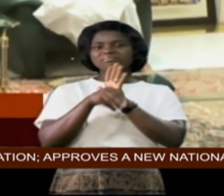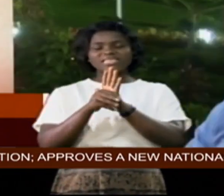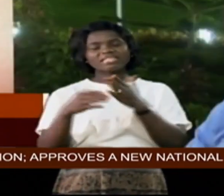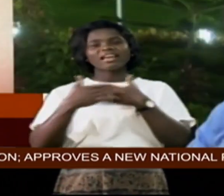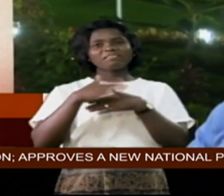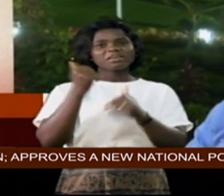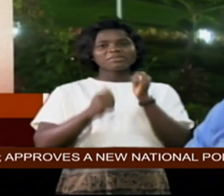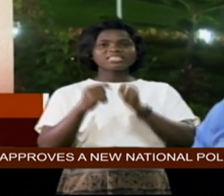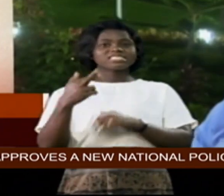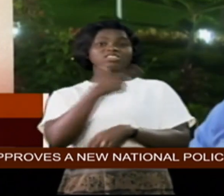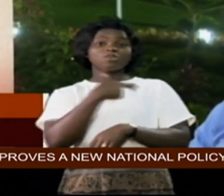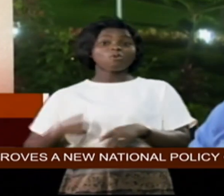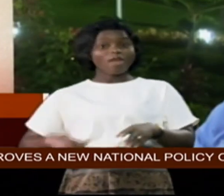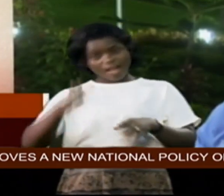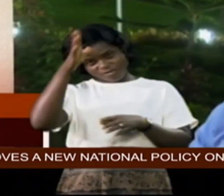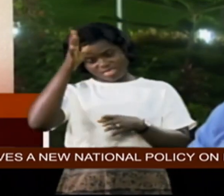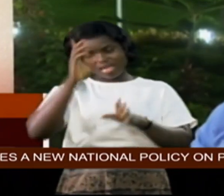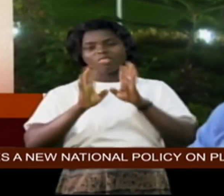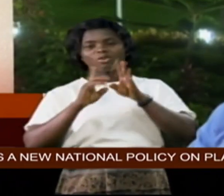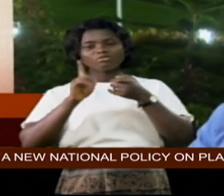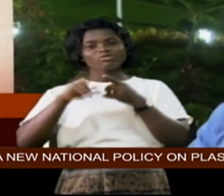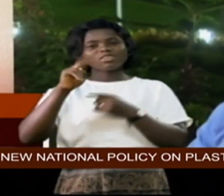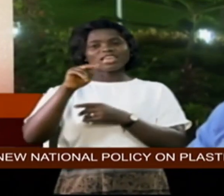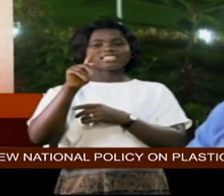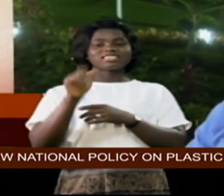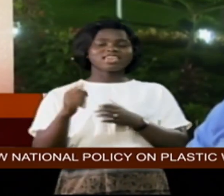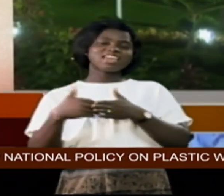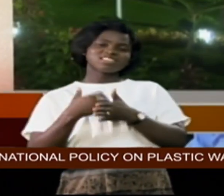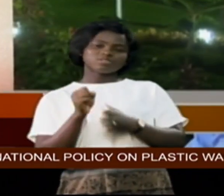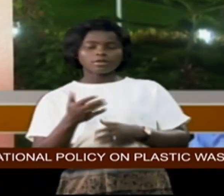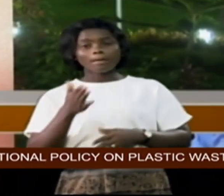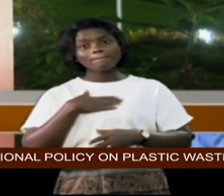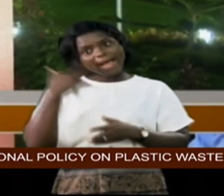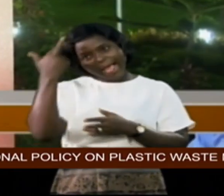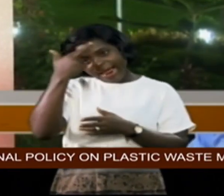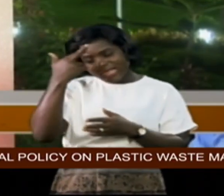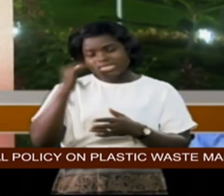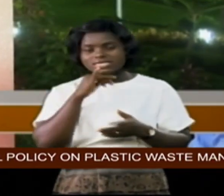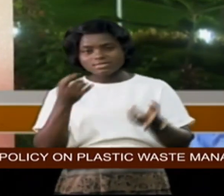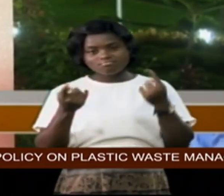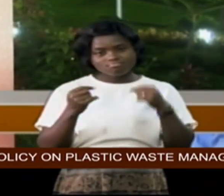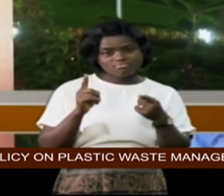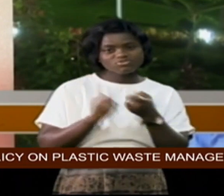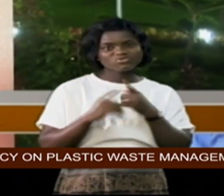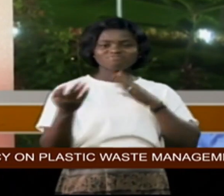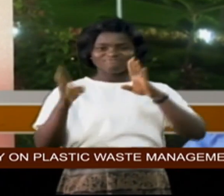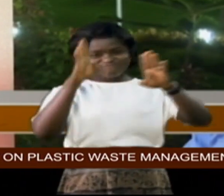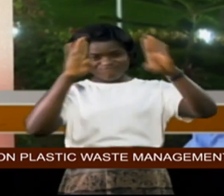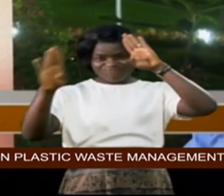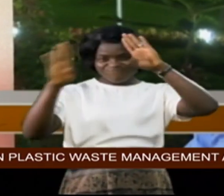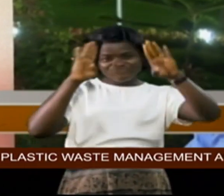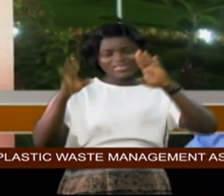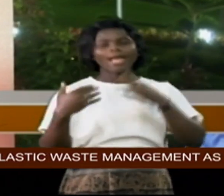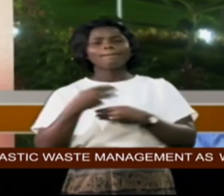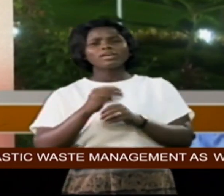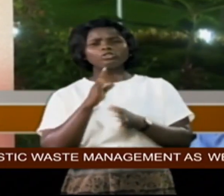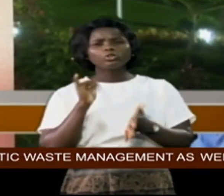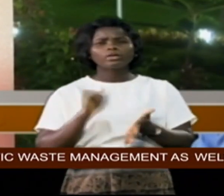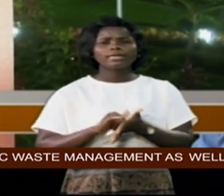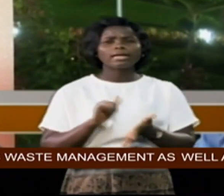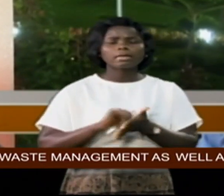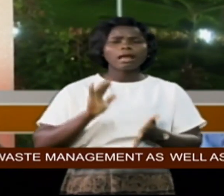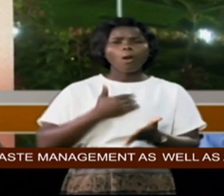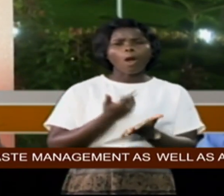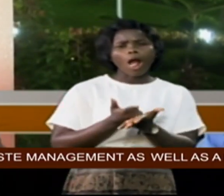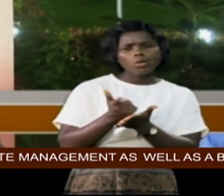father spoke to NTA News. My main reason of coming here is to pay homage, to ensure our